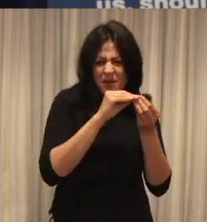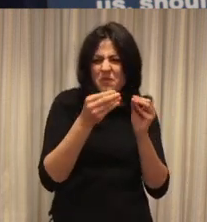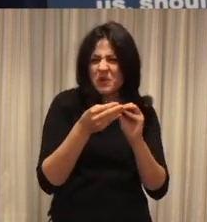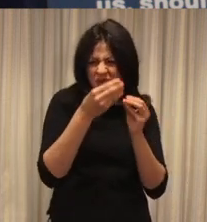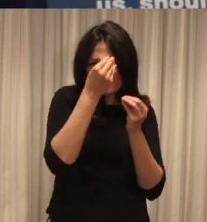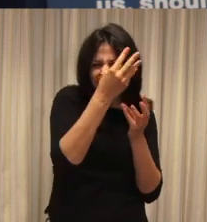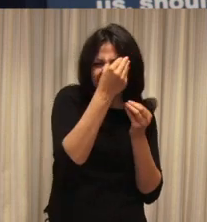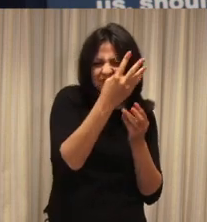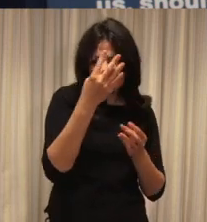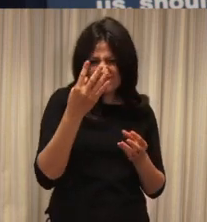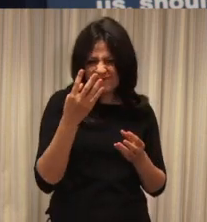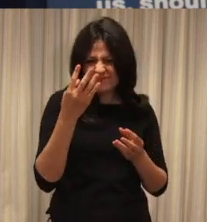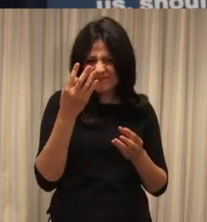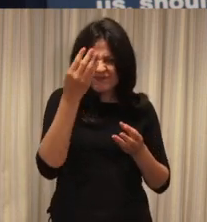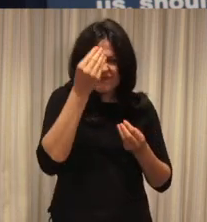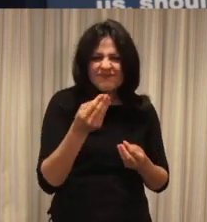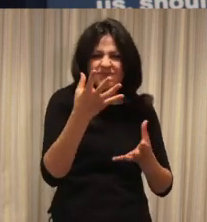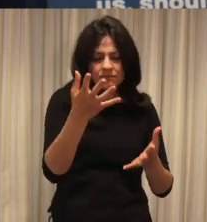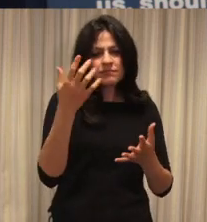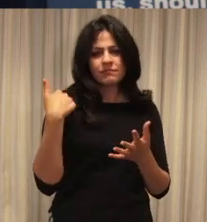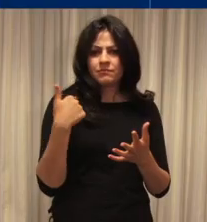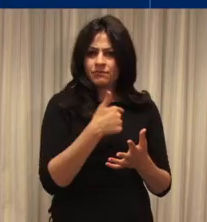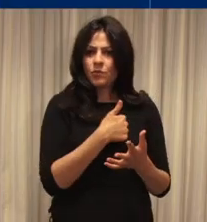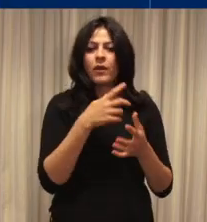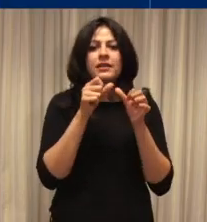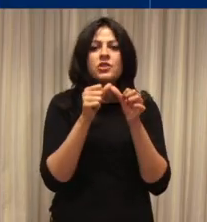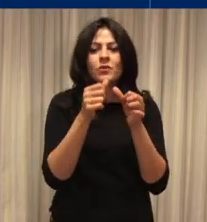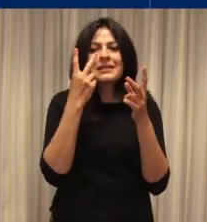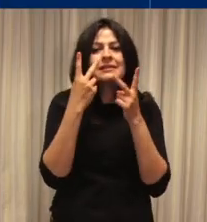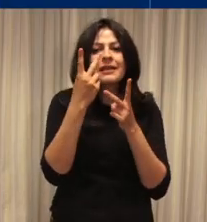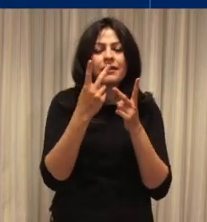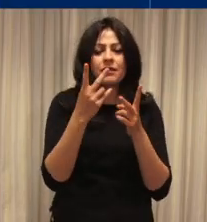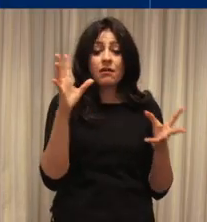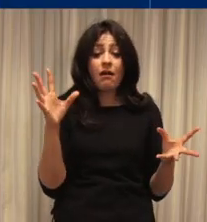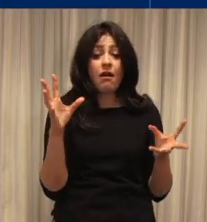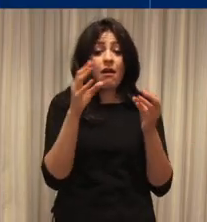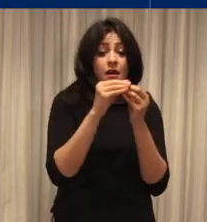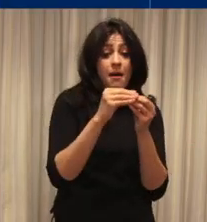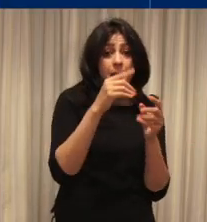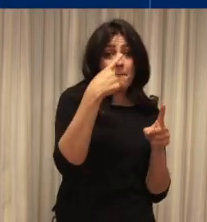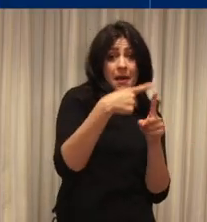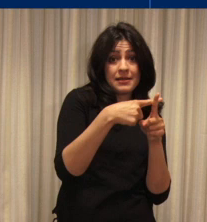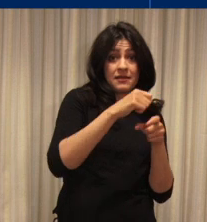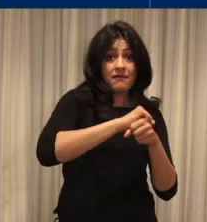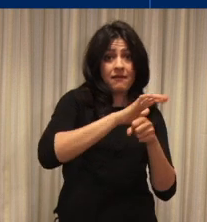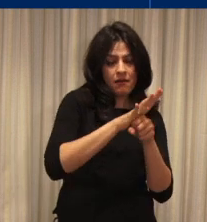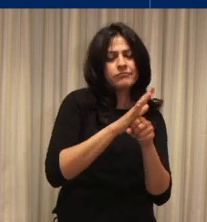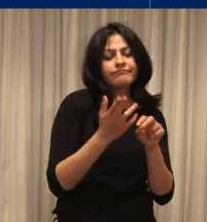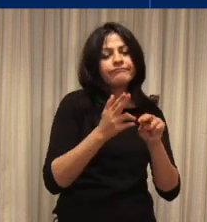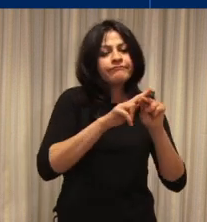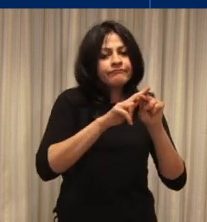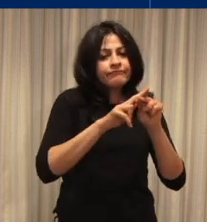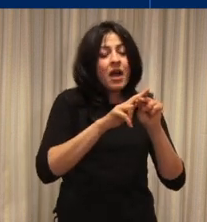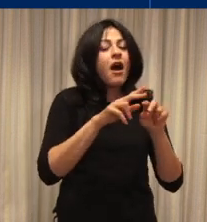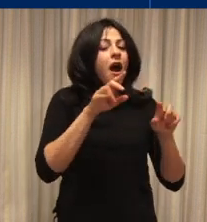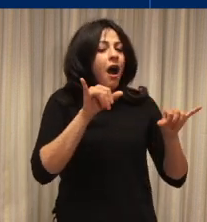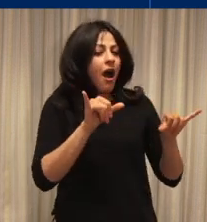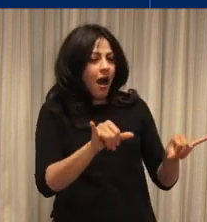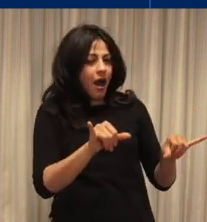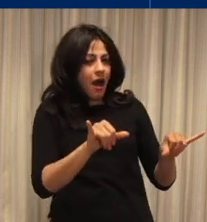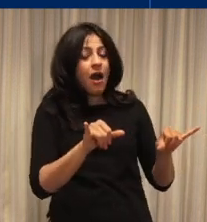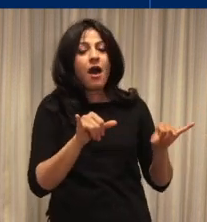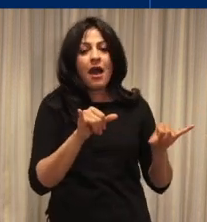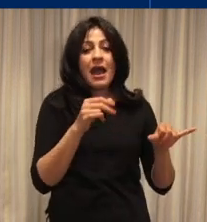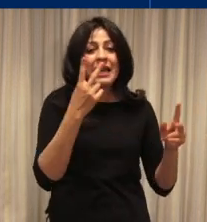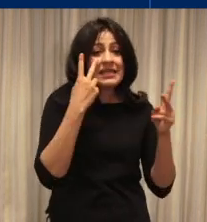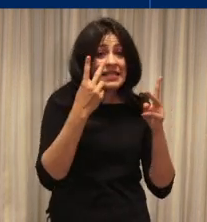we are continuing to see an increase in total number of positives, but encouraged by the fact that